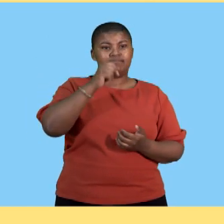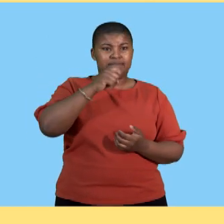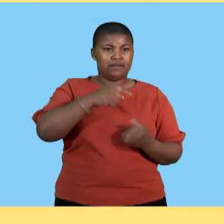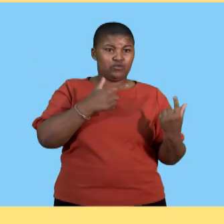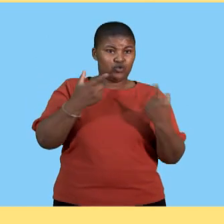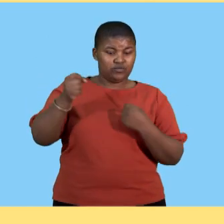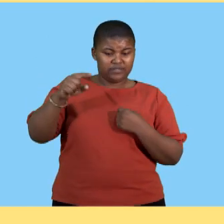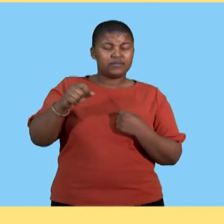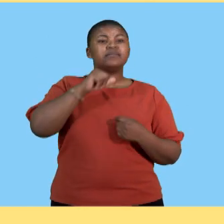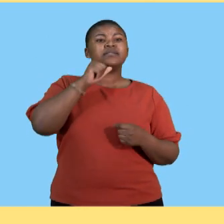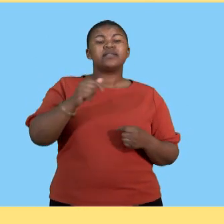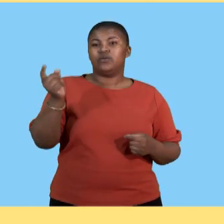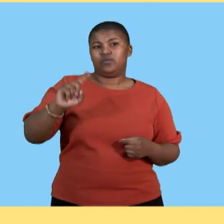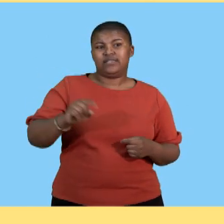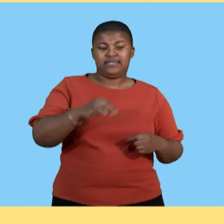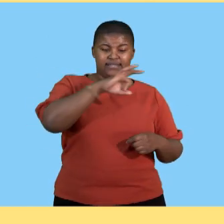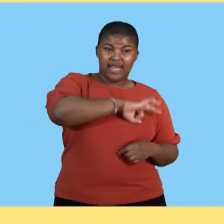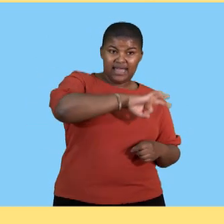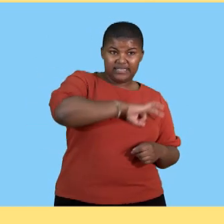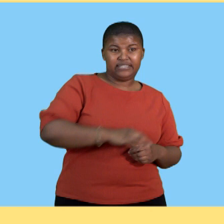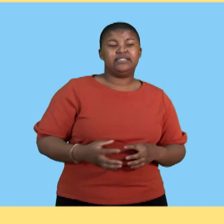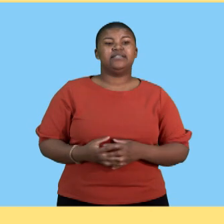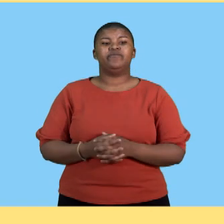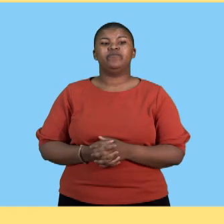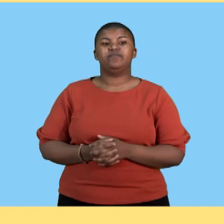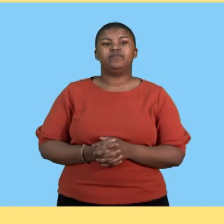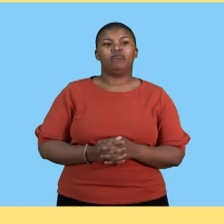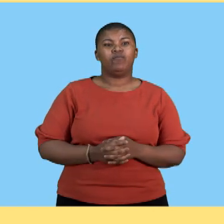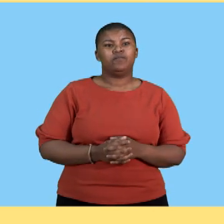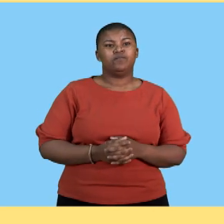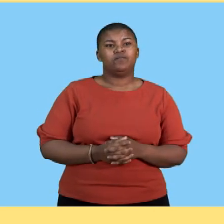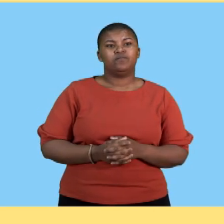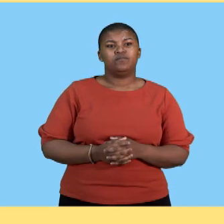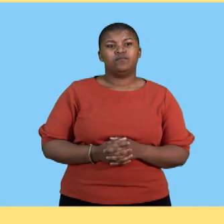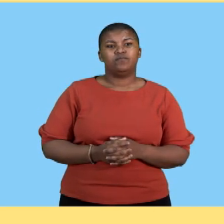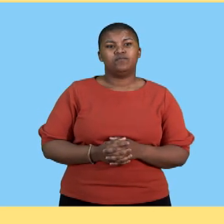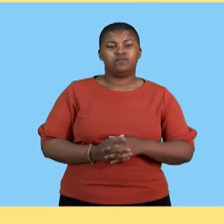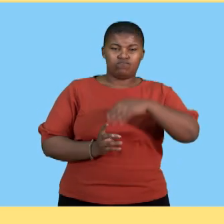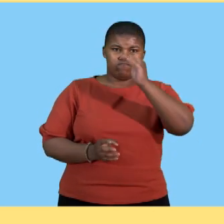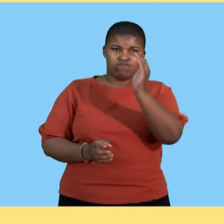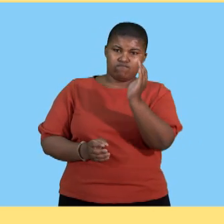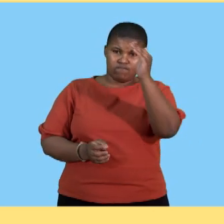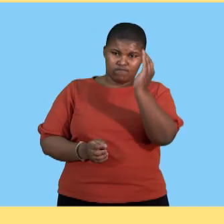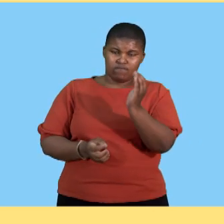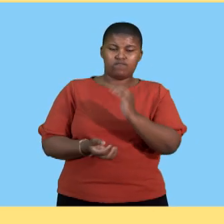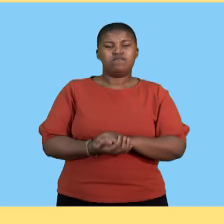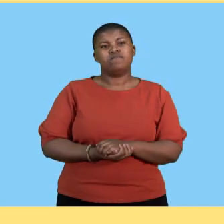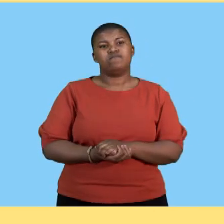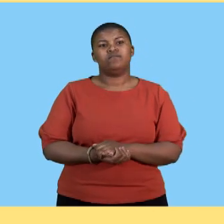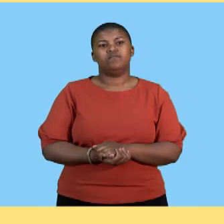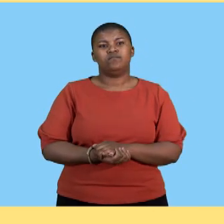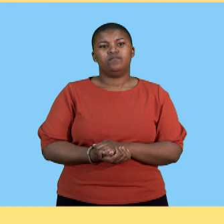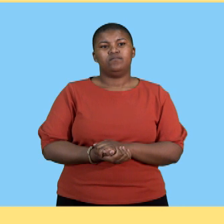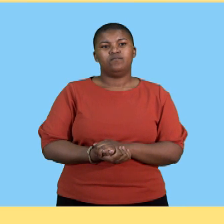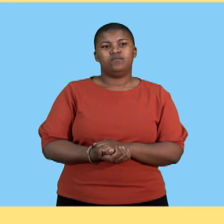So I'll therefore come here and I'll say salaries. All right? So I have my salaries. I open my bracket and